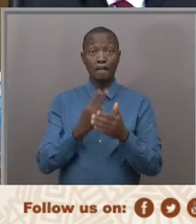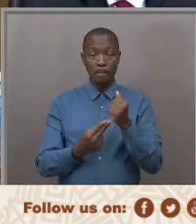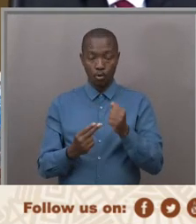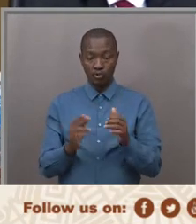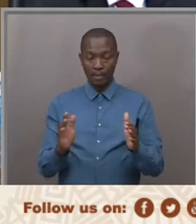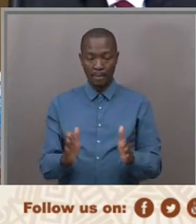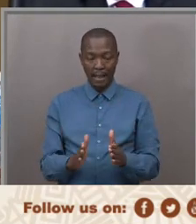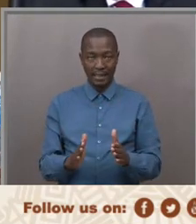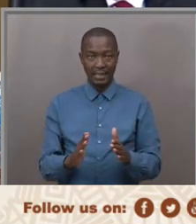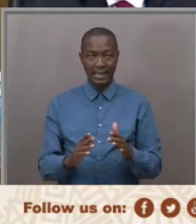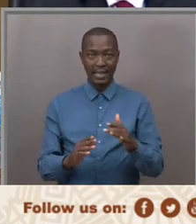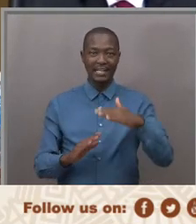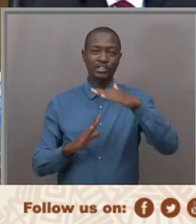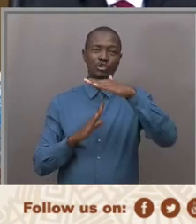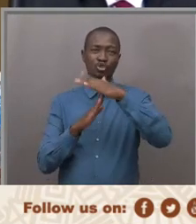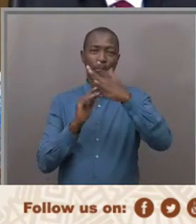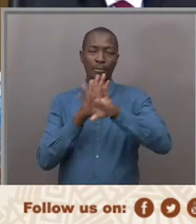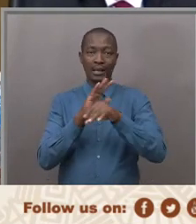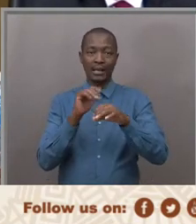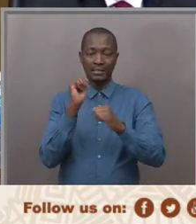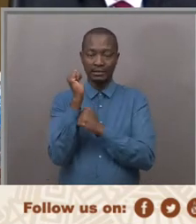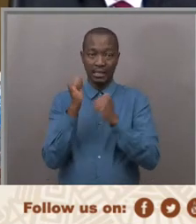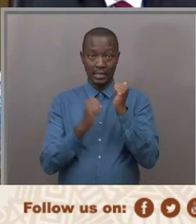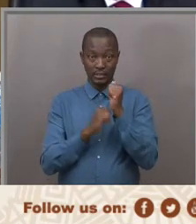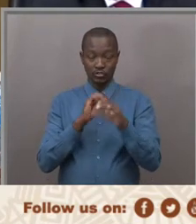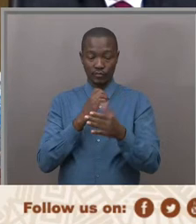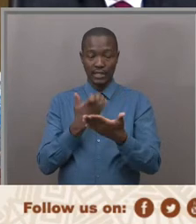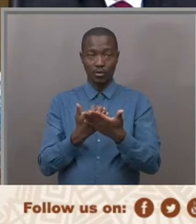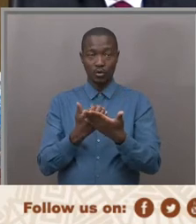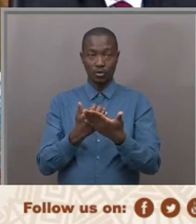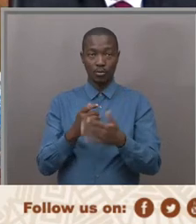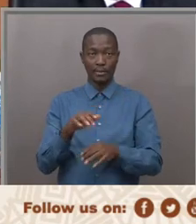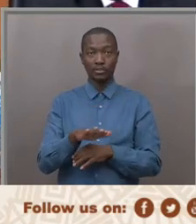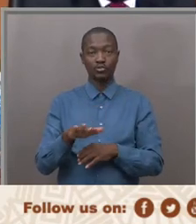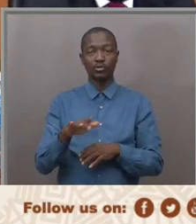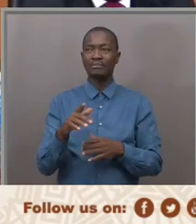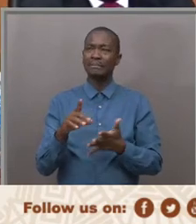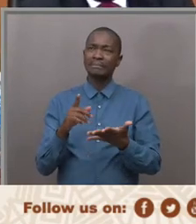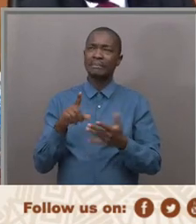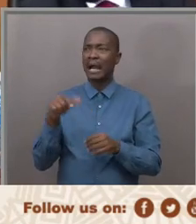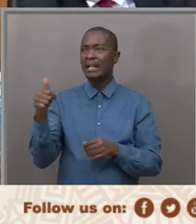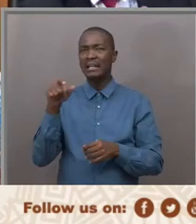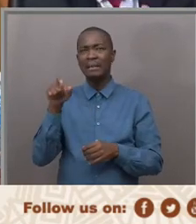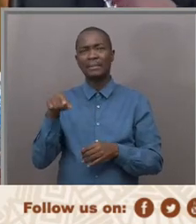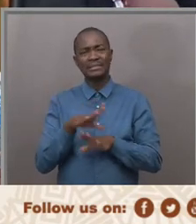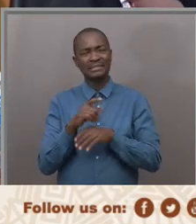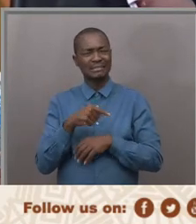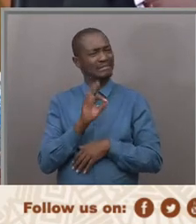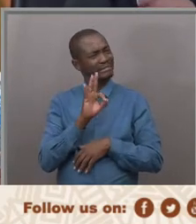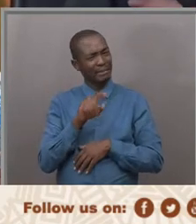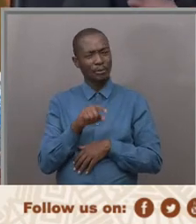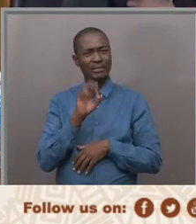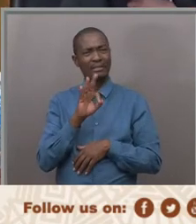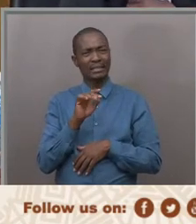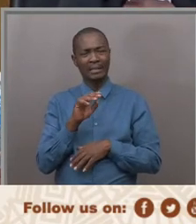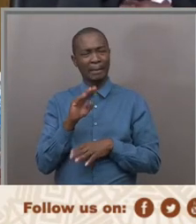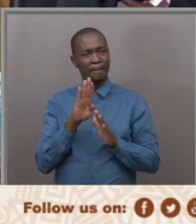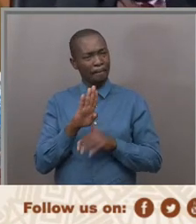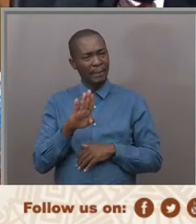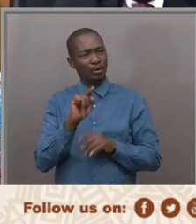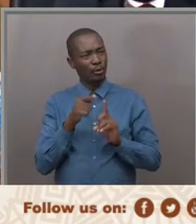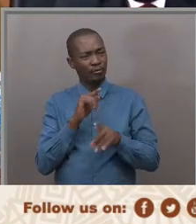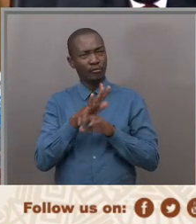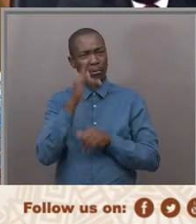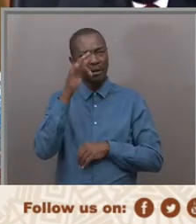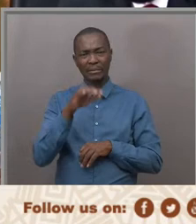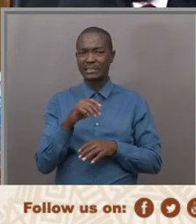top structures of the special economic zone. And someone may say 3.3 billion rand is a lot from government.